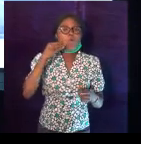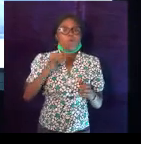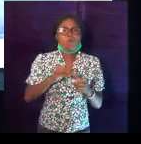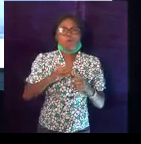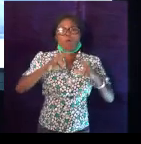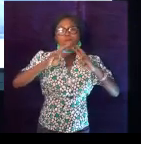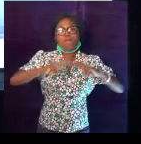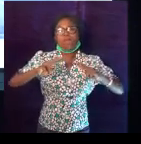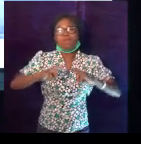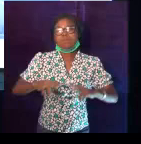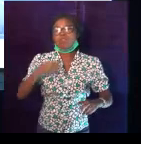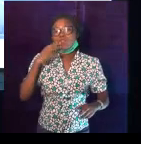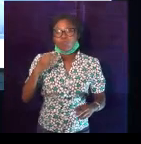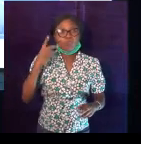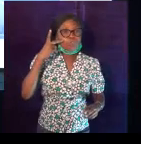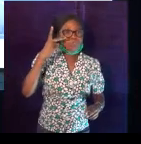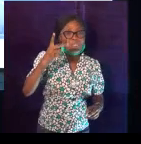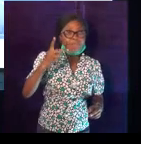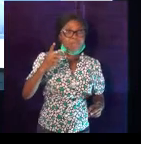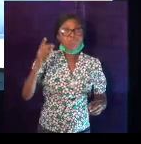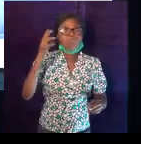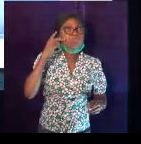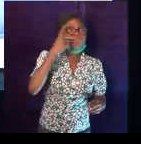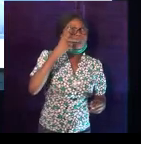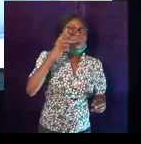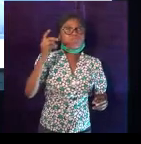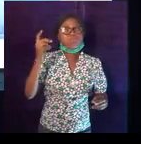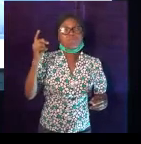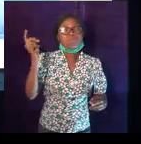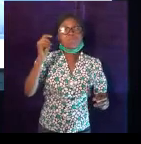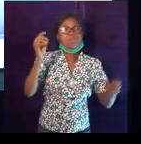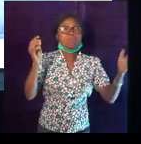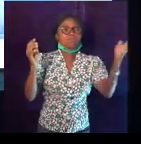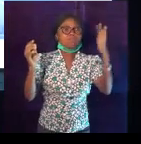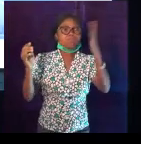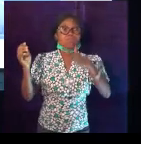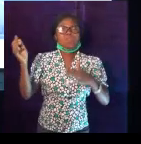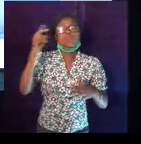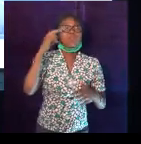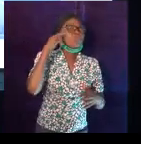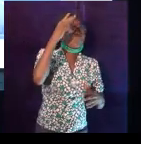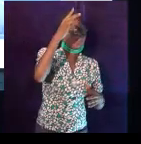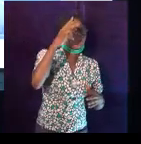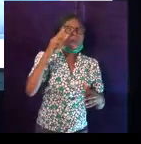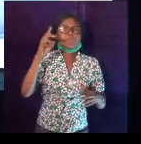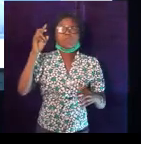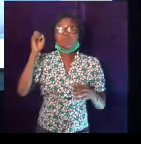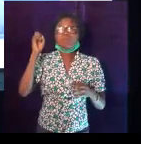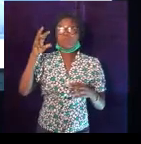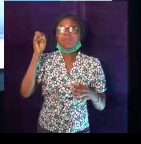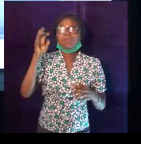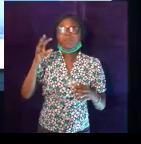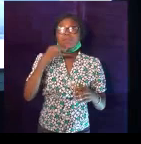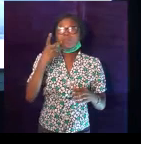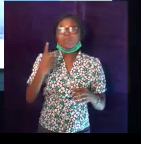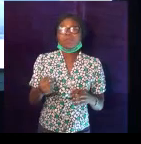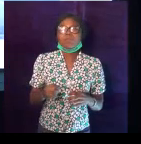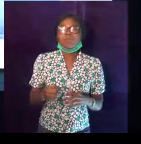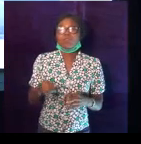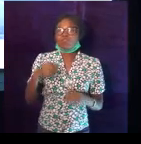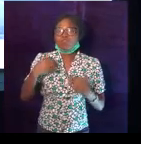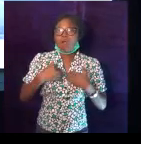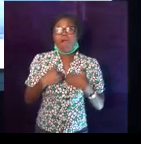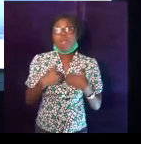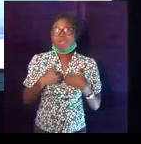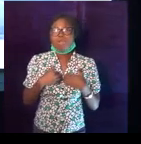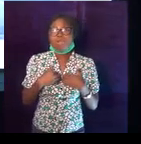see traffic coming on the left and traffic going the opposite direction on the right. And along, in between these moving